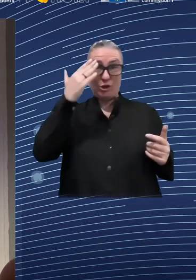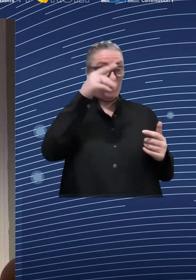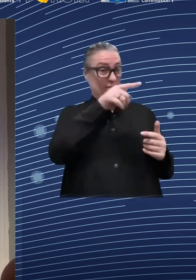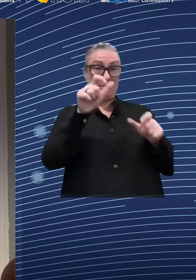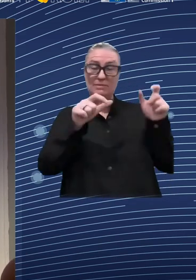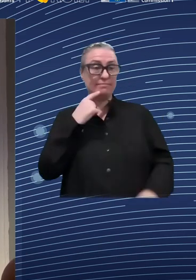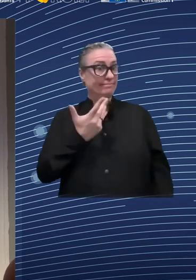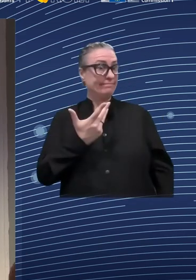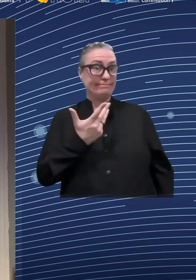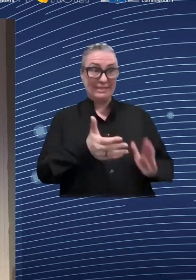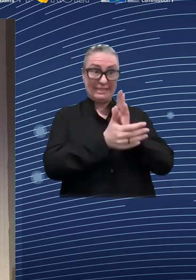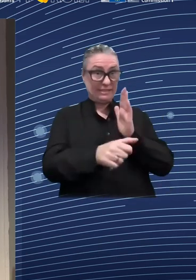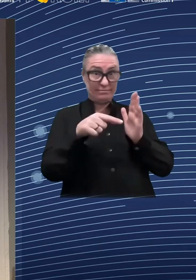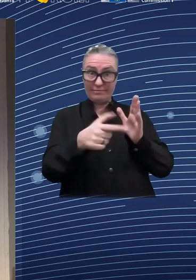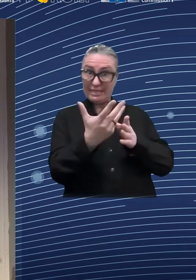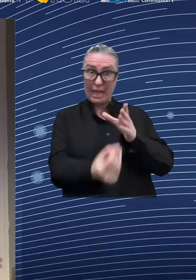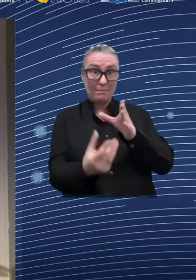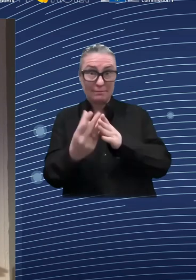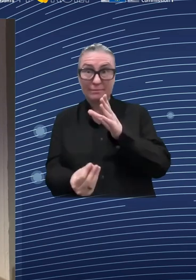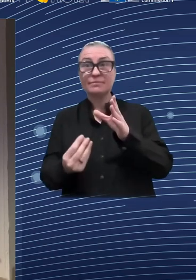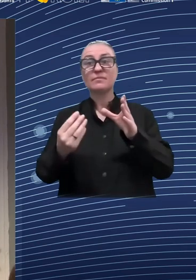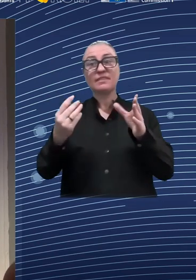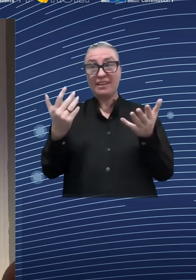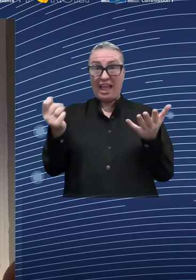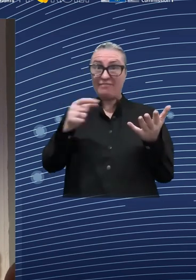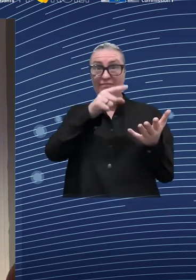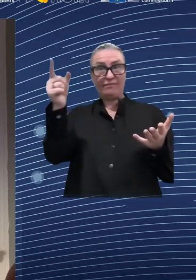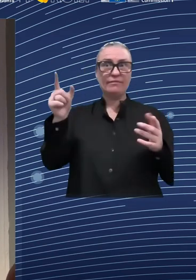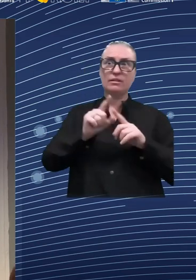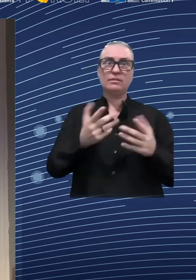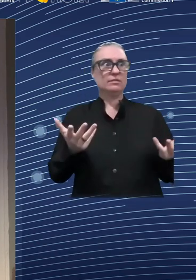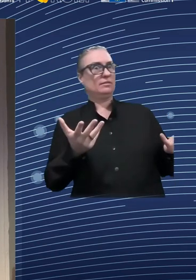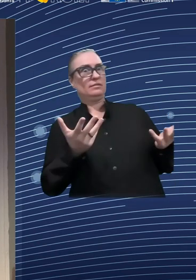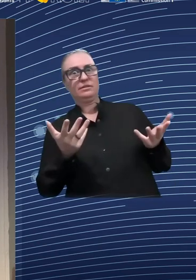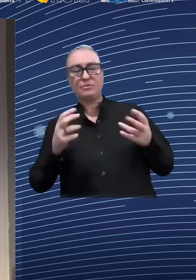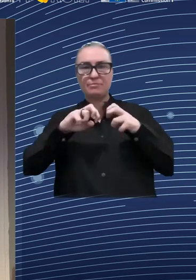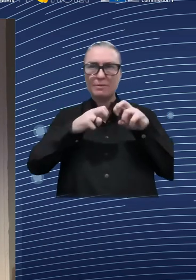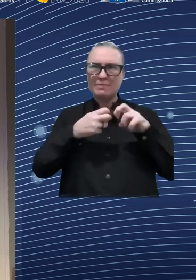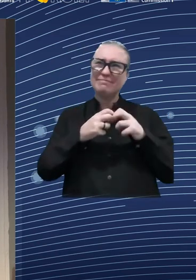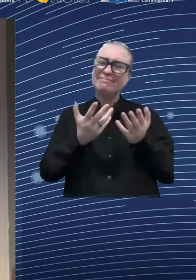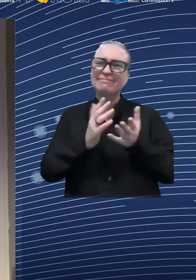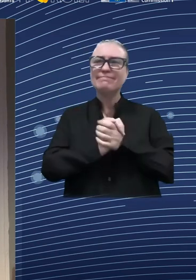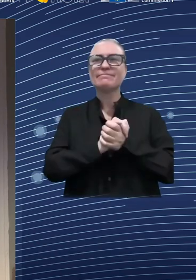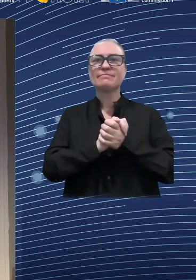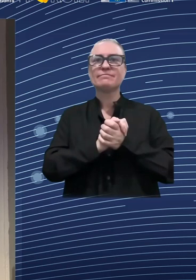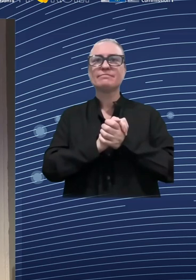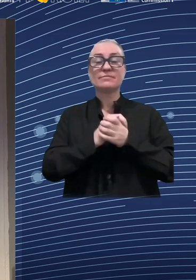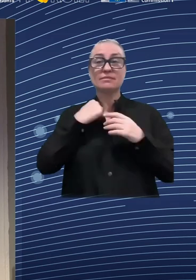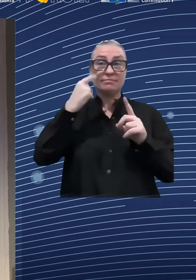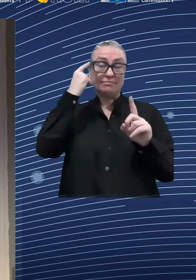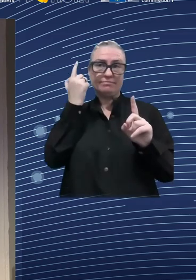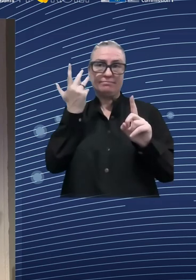It's important to understand what's a skill shortage and to take an ecosystem approach where we can work together to tackle